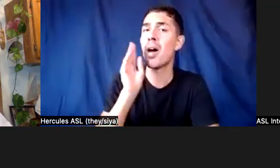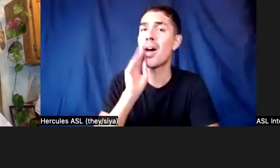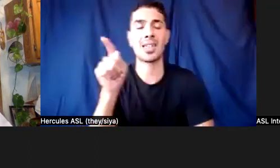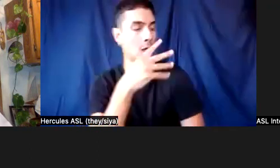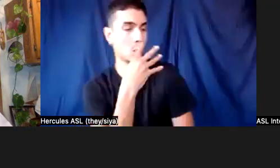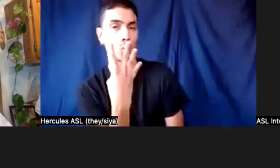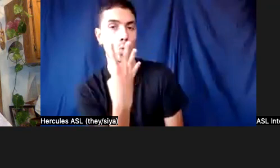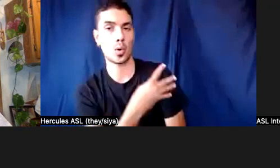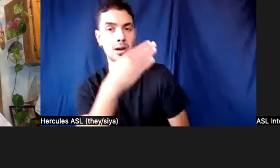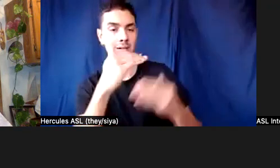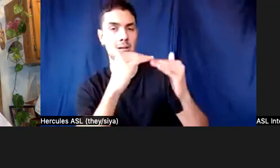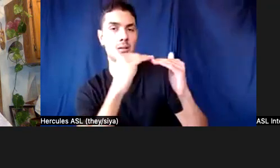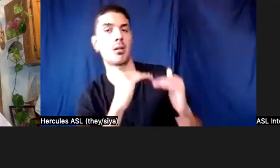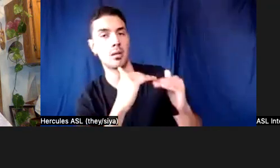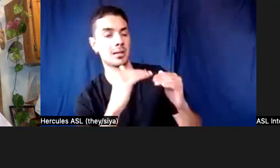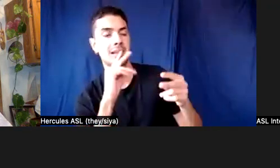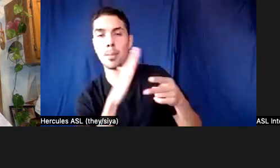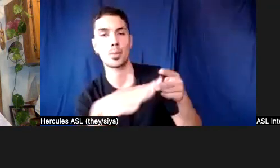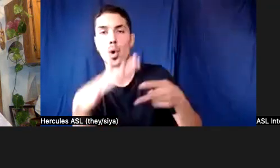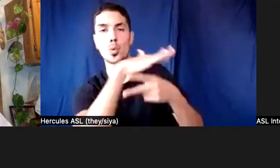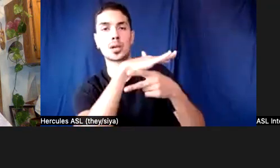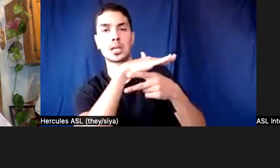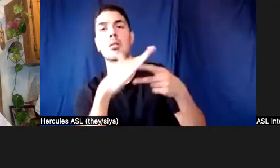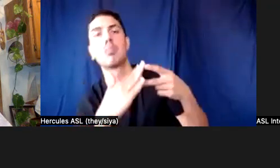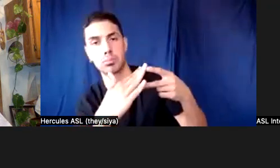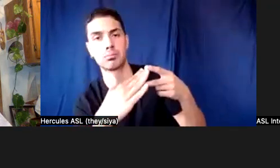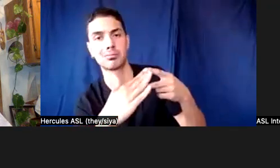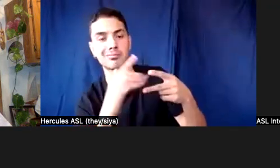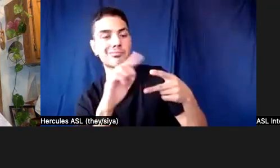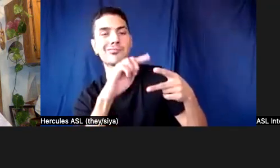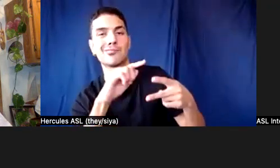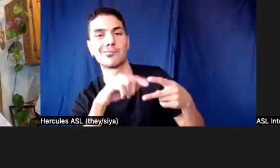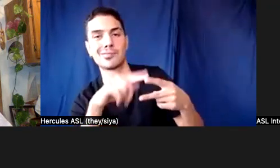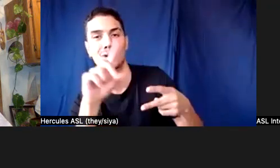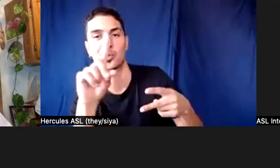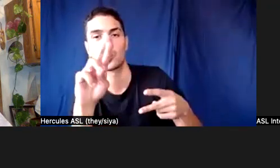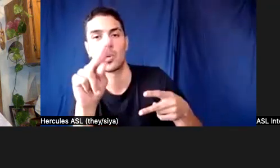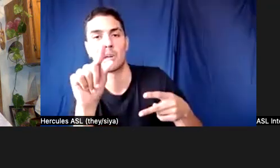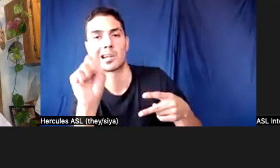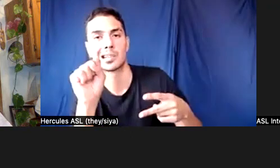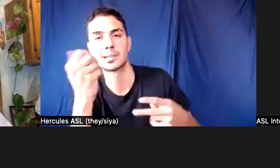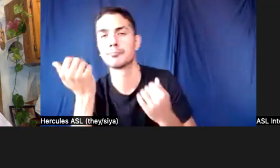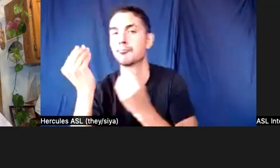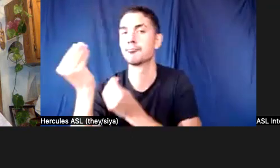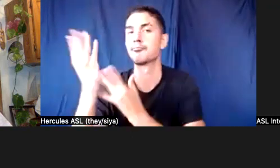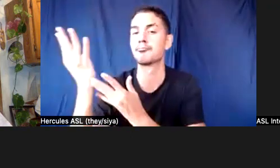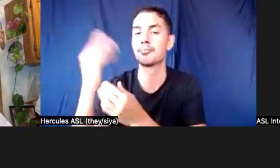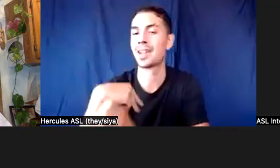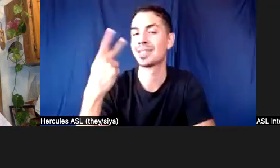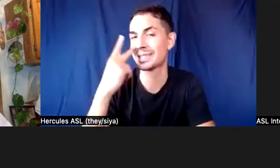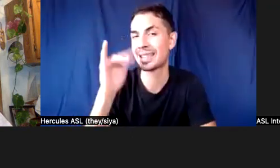won't be a concern anymore. That's something I've experienced in advocacy before.